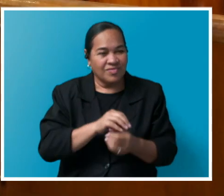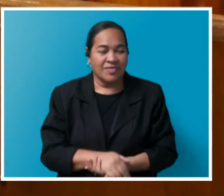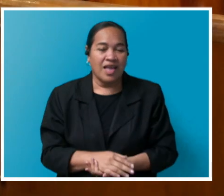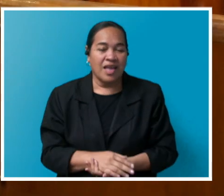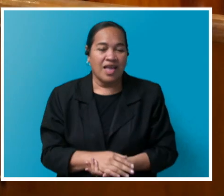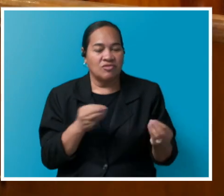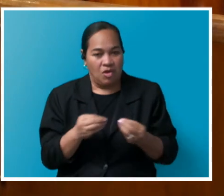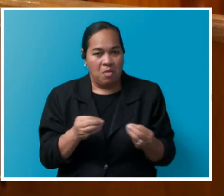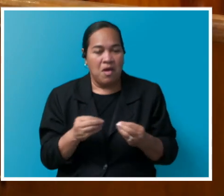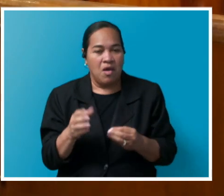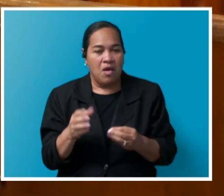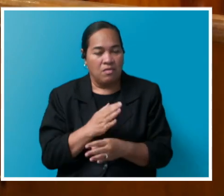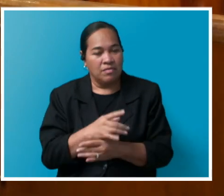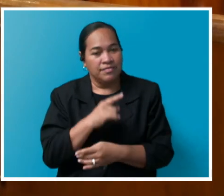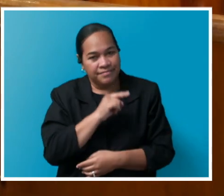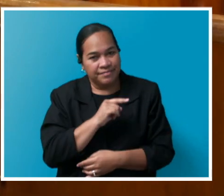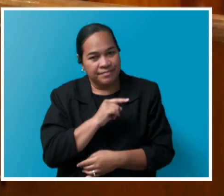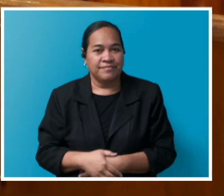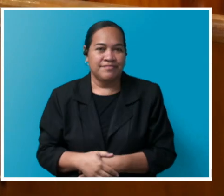Solomon Islands, we have